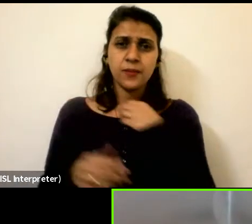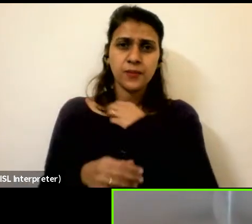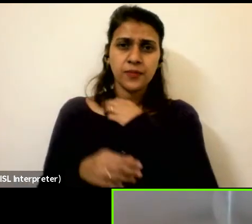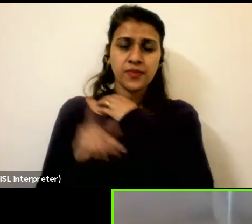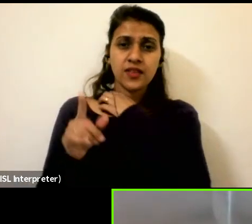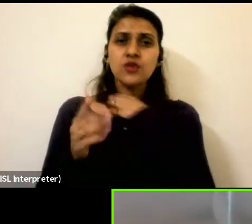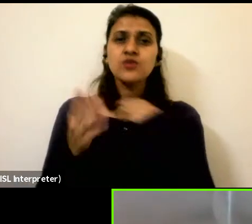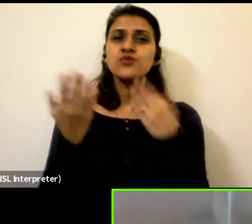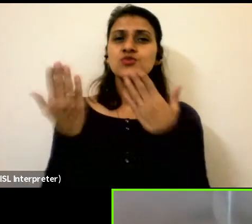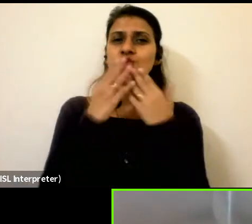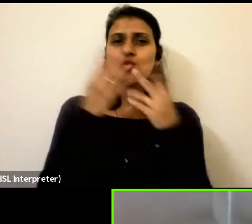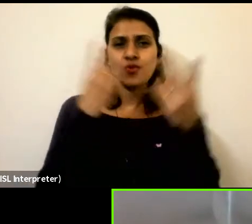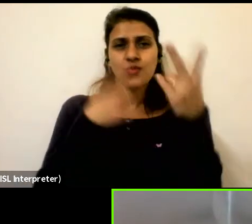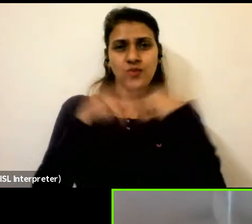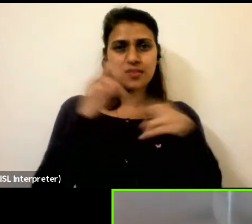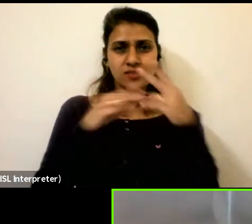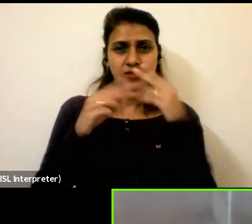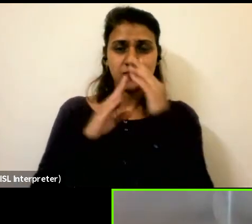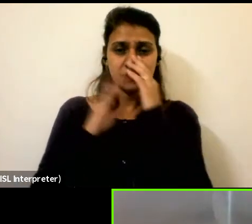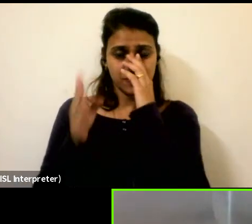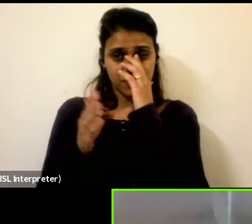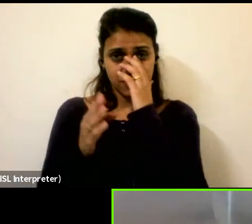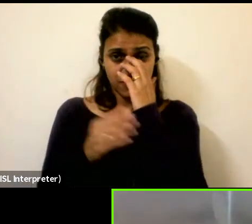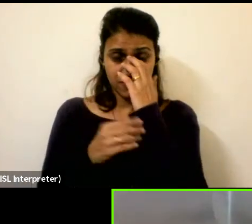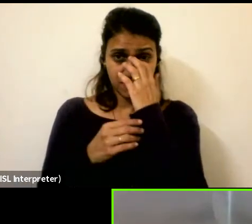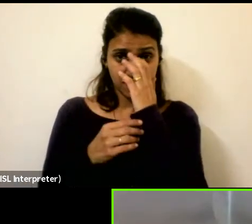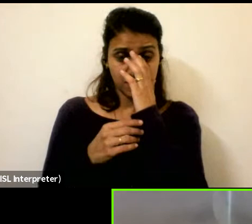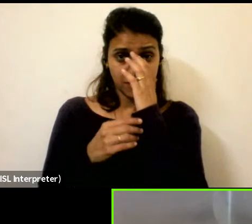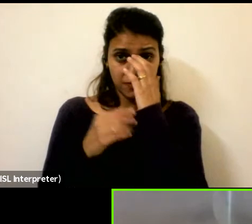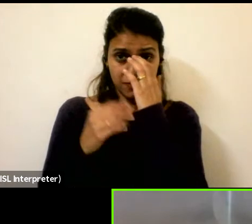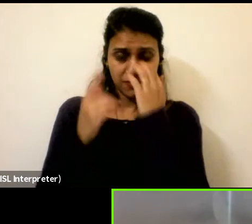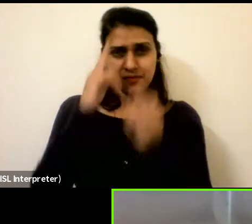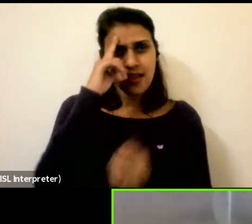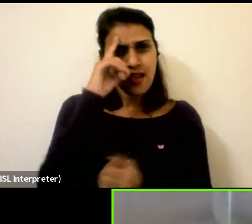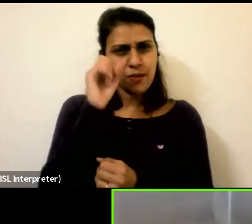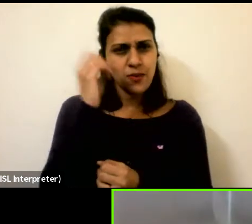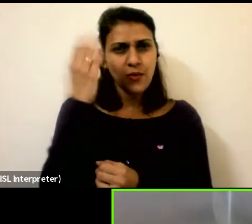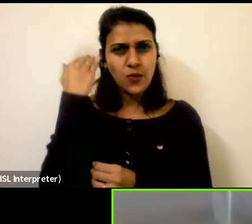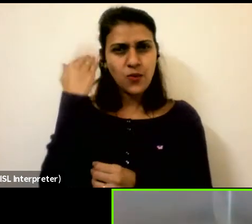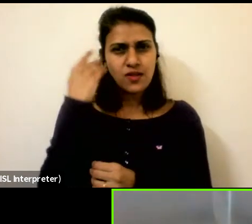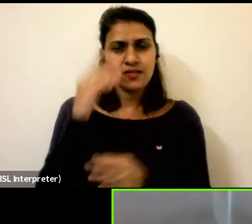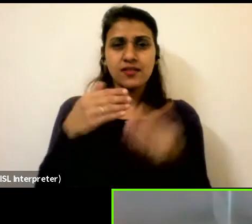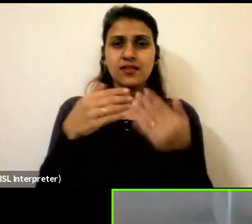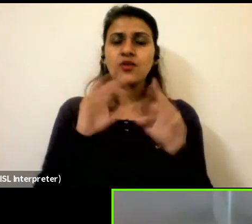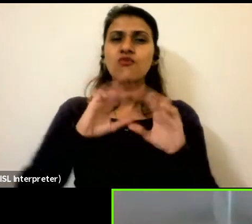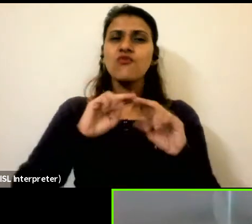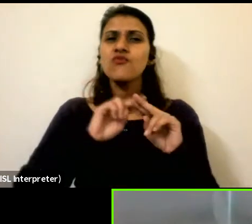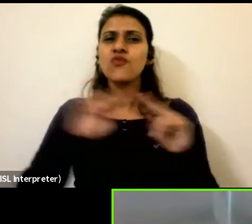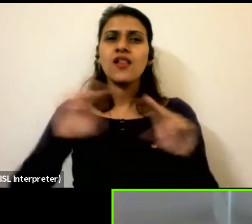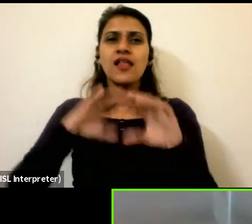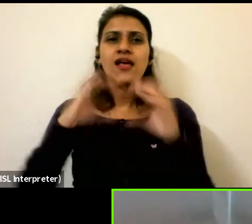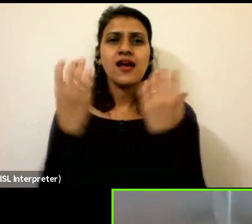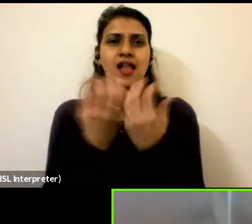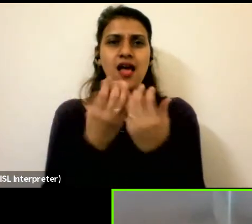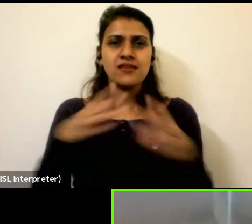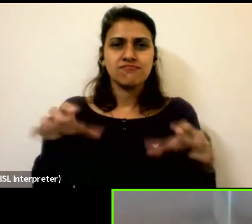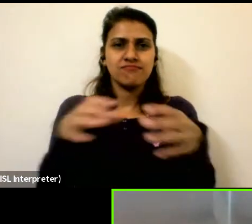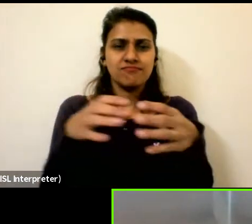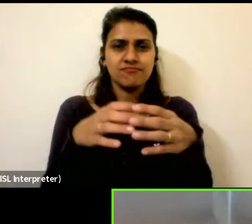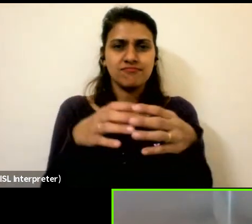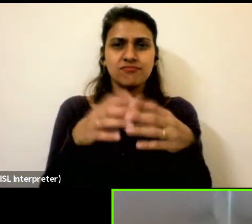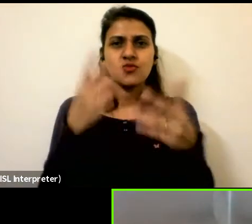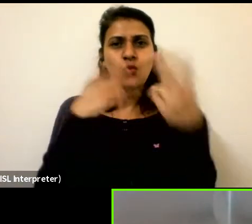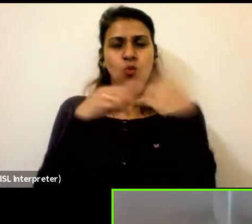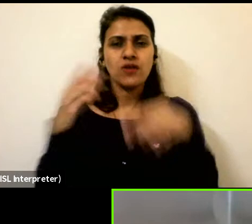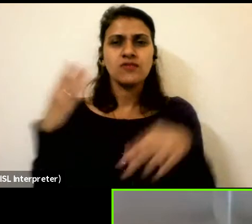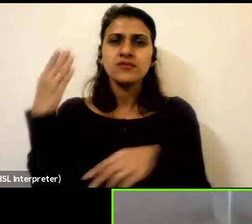schools visiting. And one of these days when I had gone, there was a whole class, that was visiting these